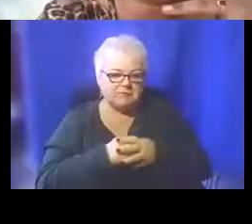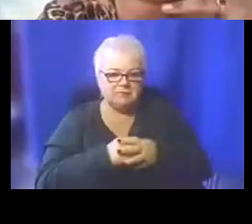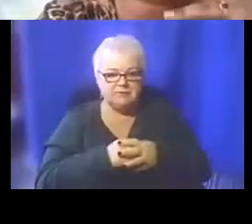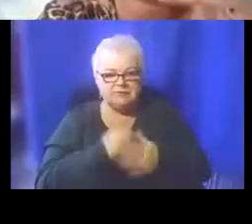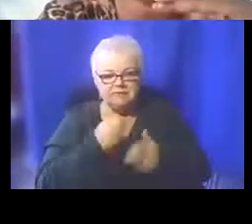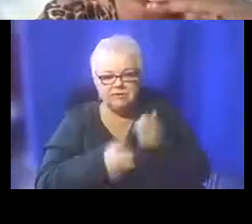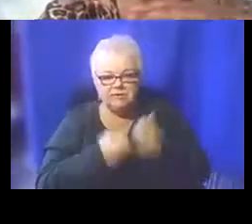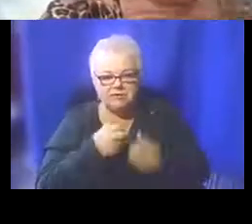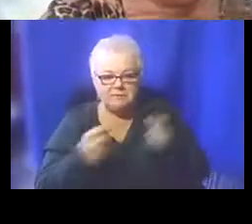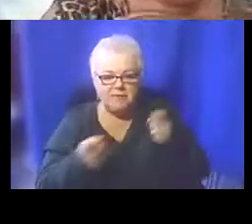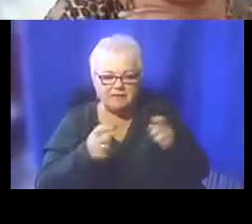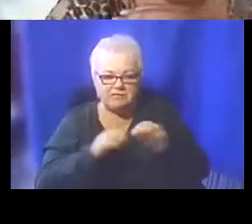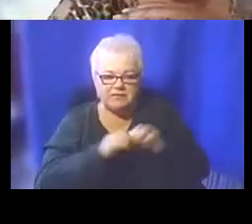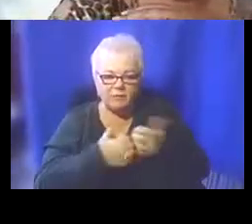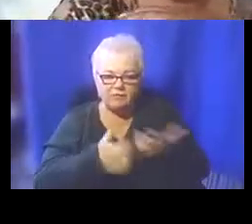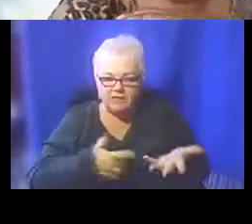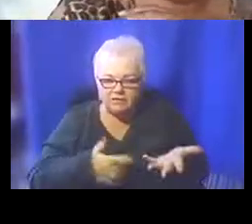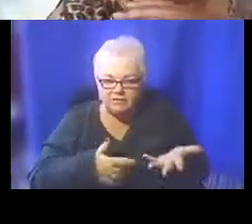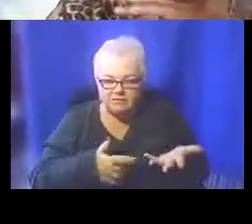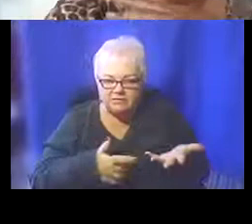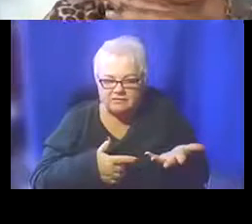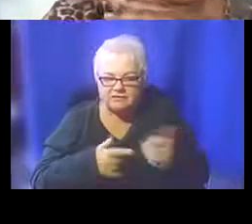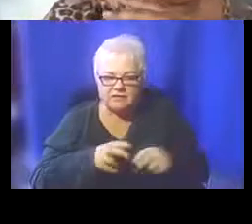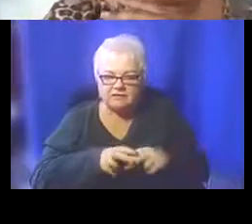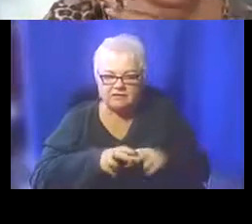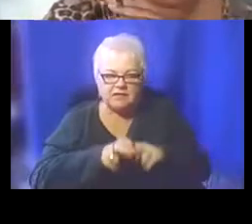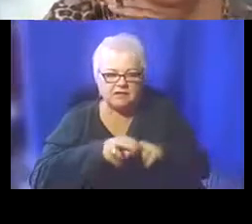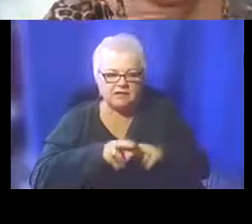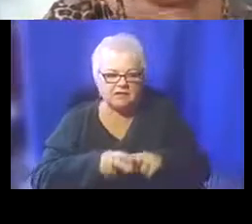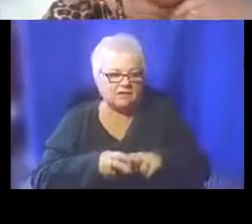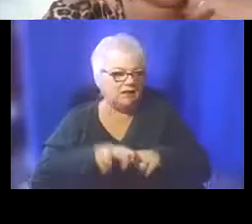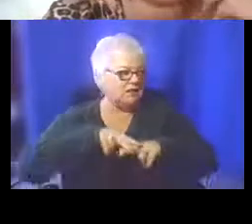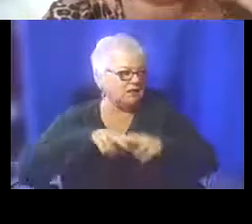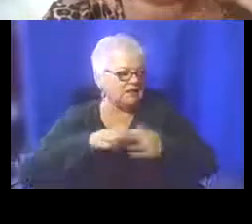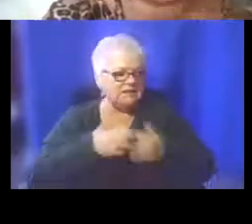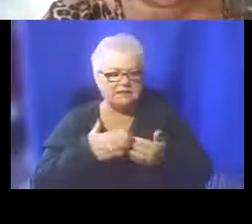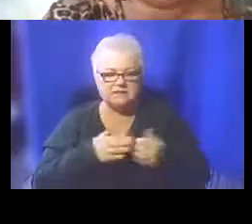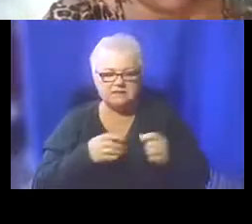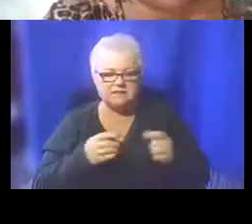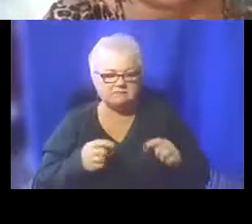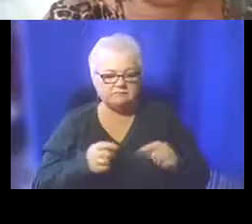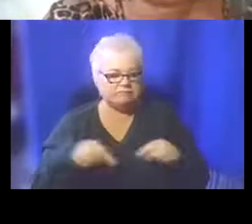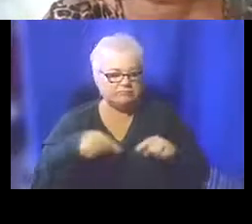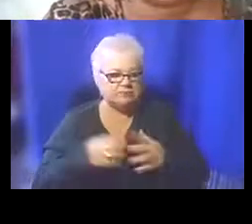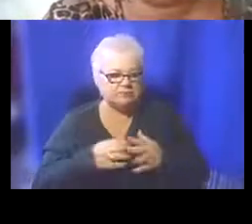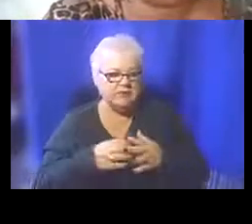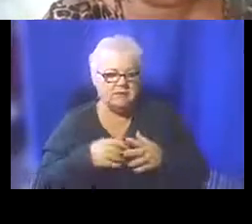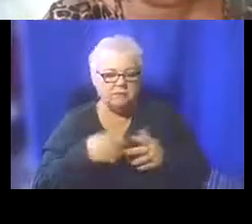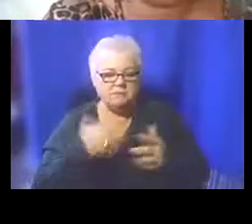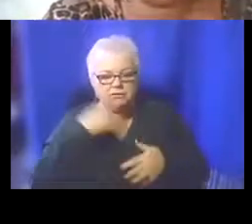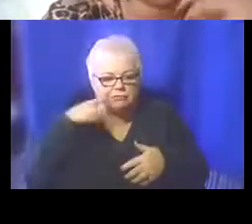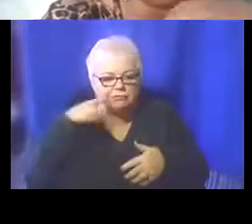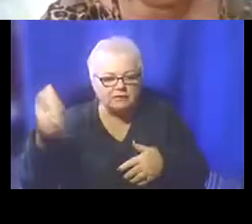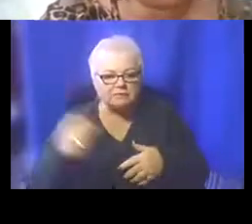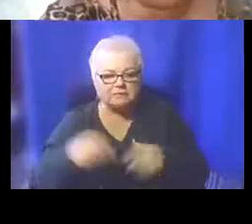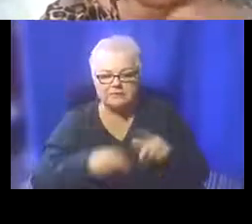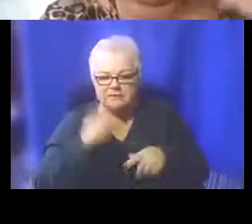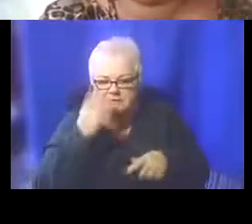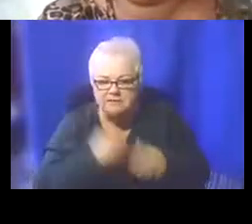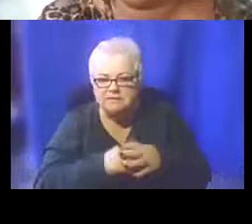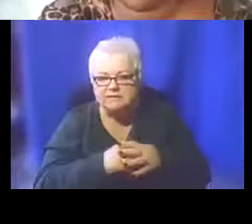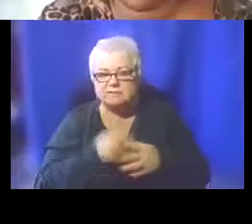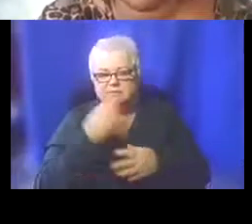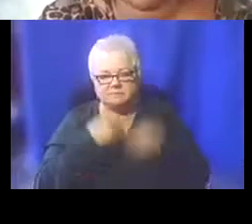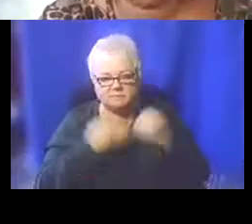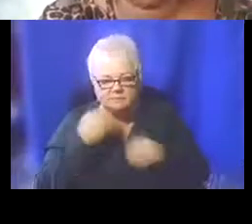difficulty managing feelings, feeling jumpy or easily startled, nightmares, insomnia, overeating